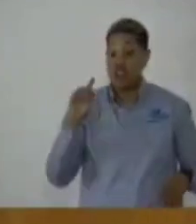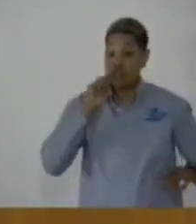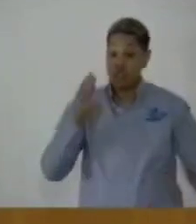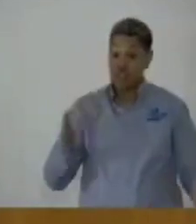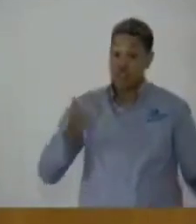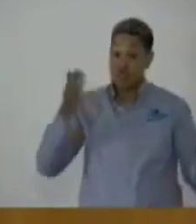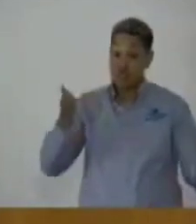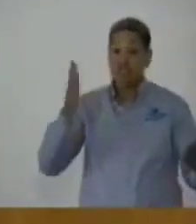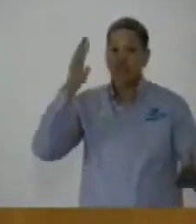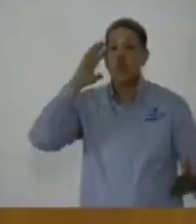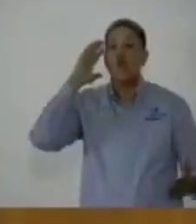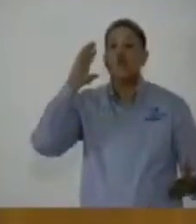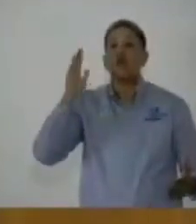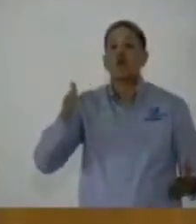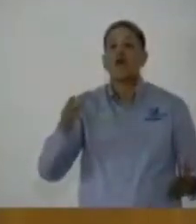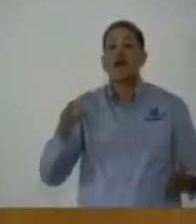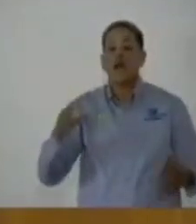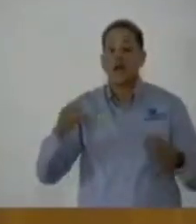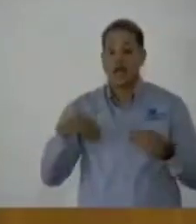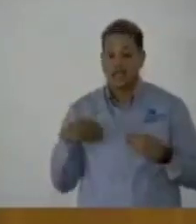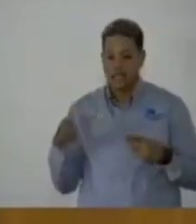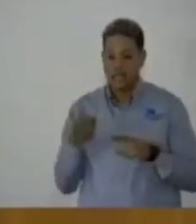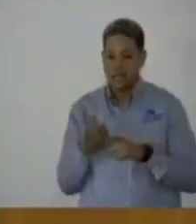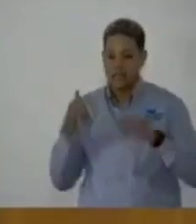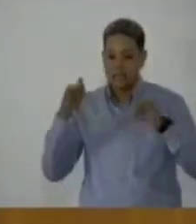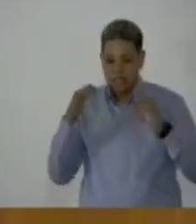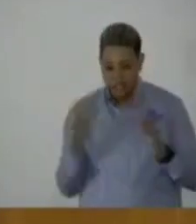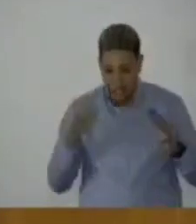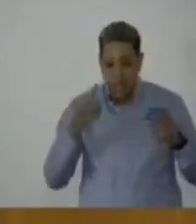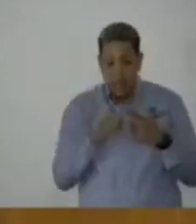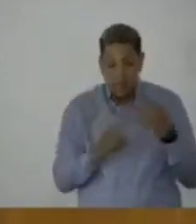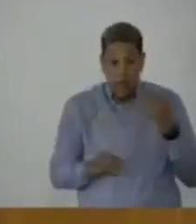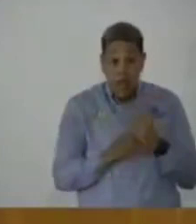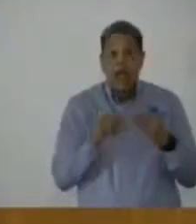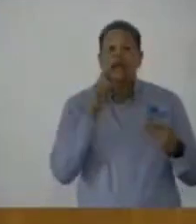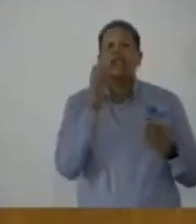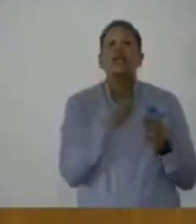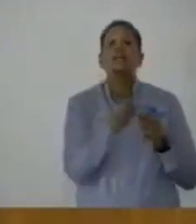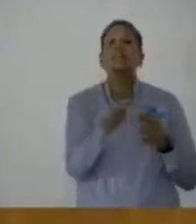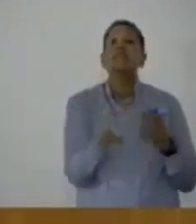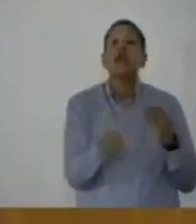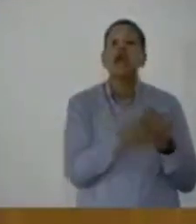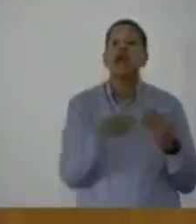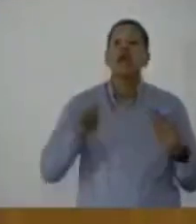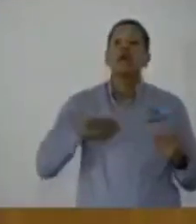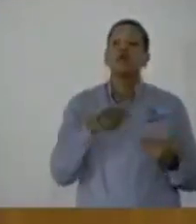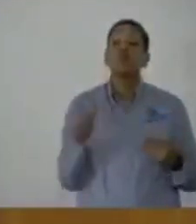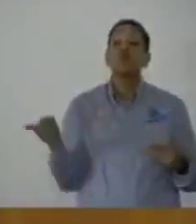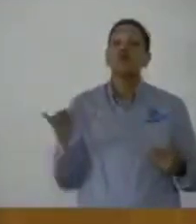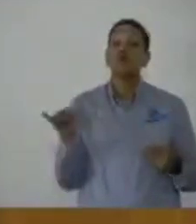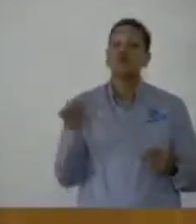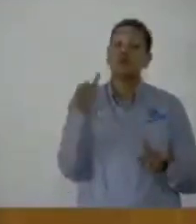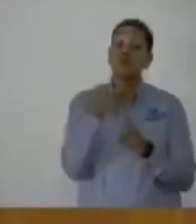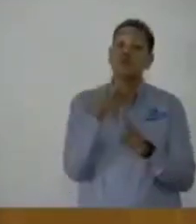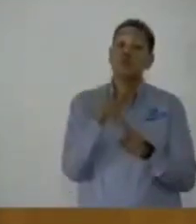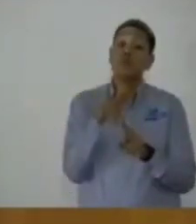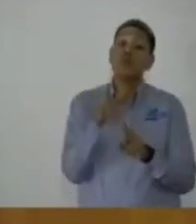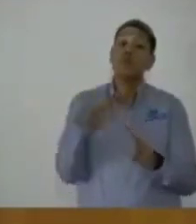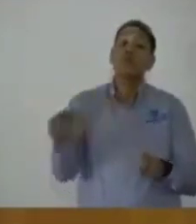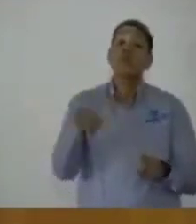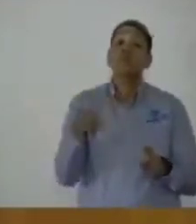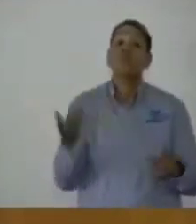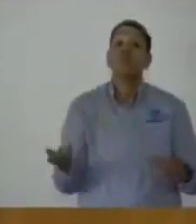present are accepted to be standard, and by extension, we also remind